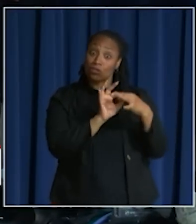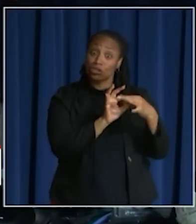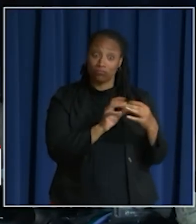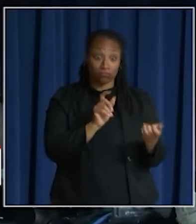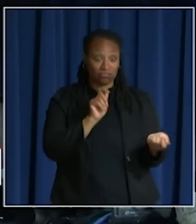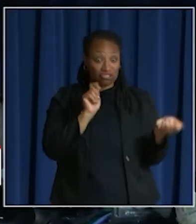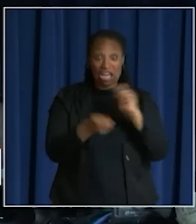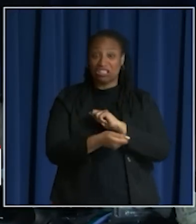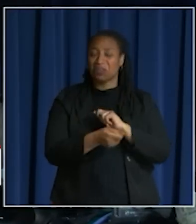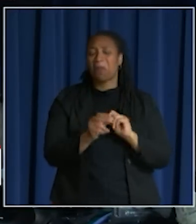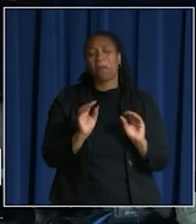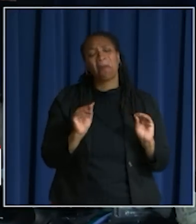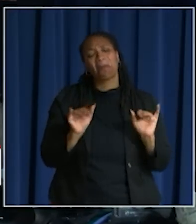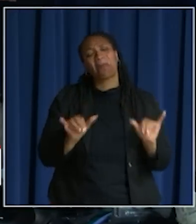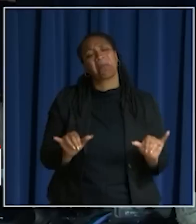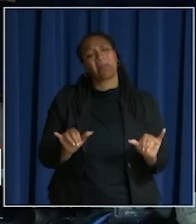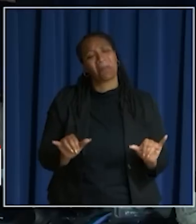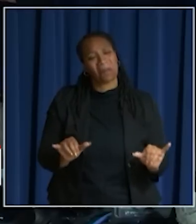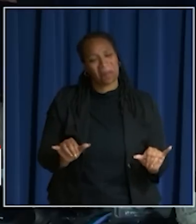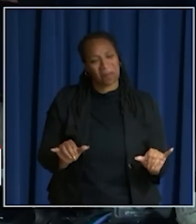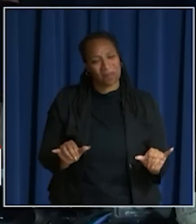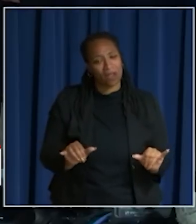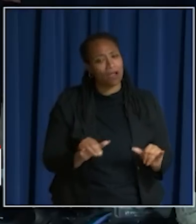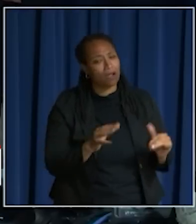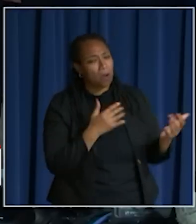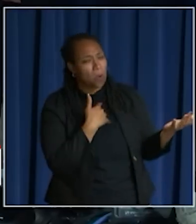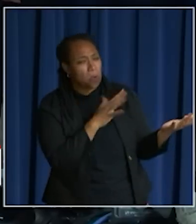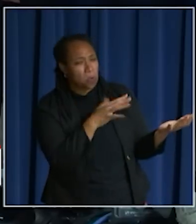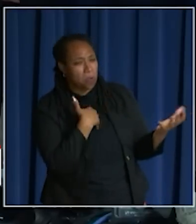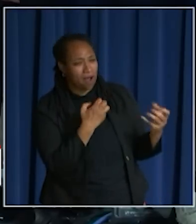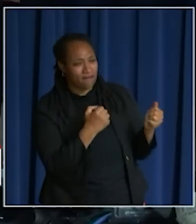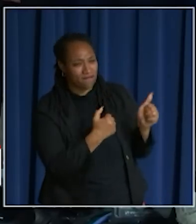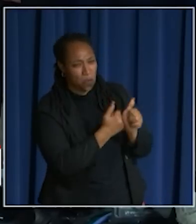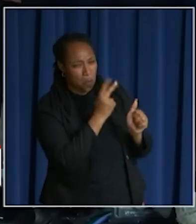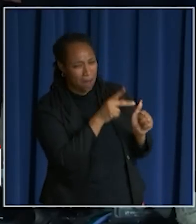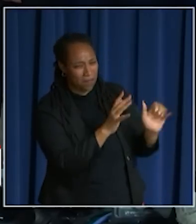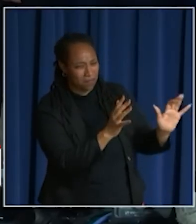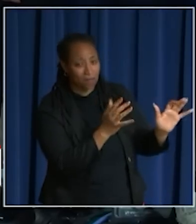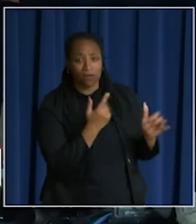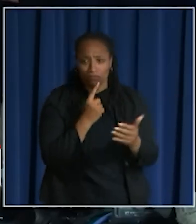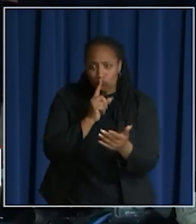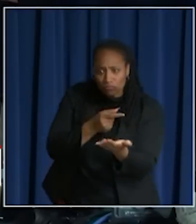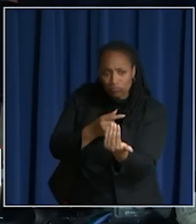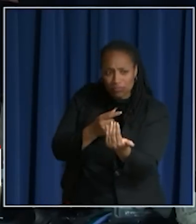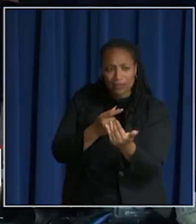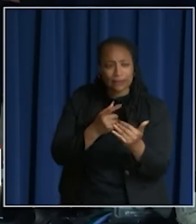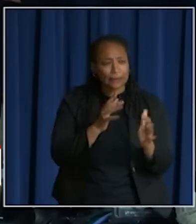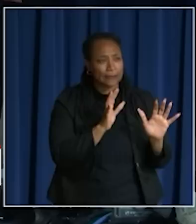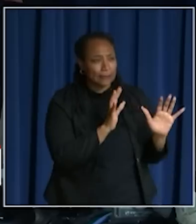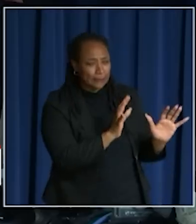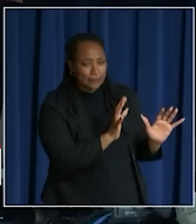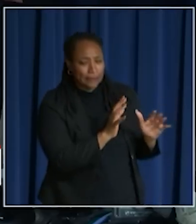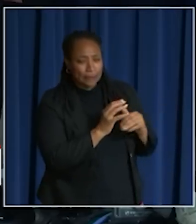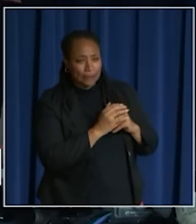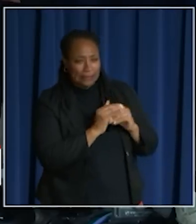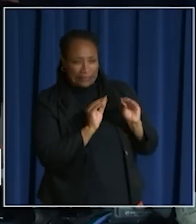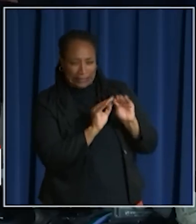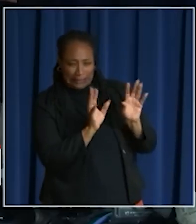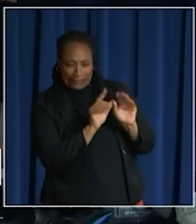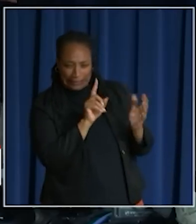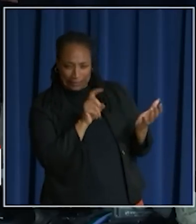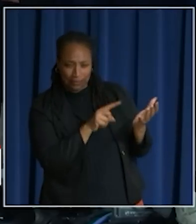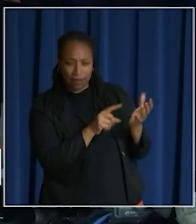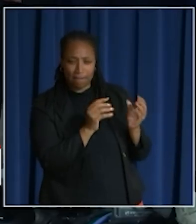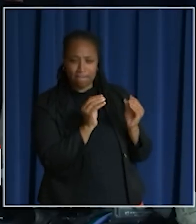and if I may follow up, Sure. are you going to go what some might consider a bit harder in pushing